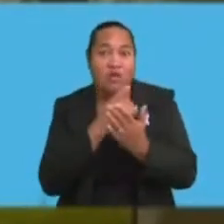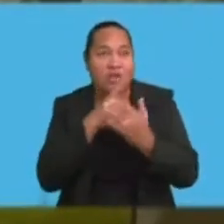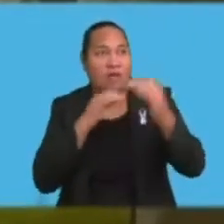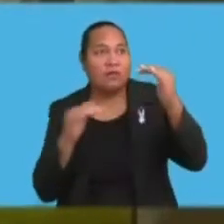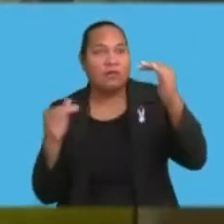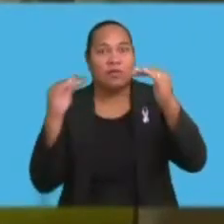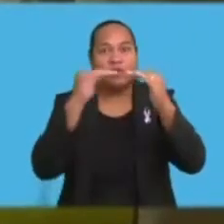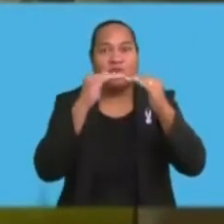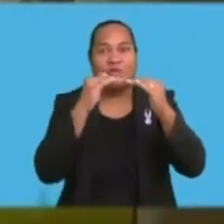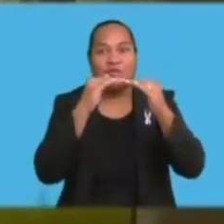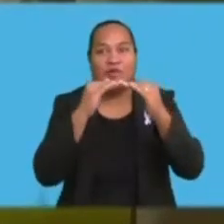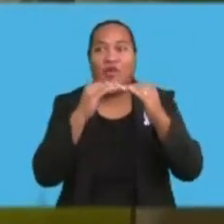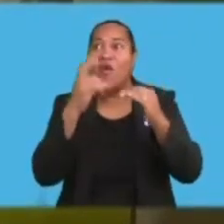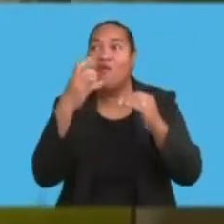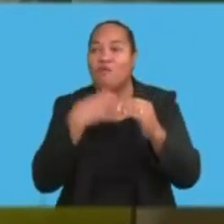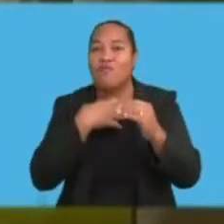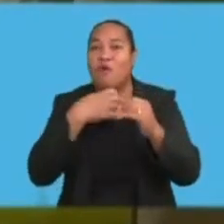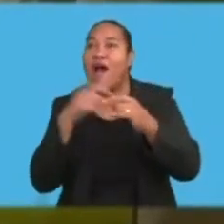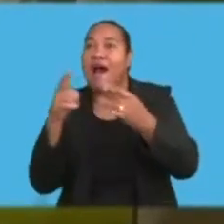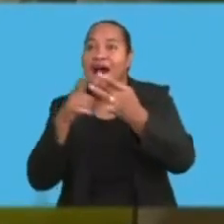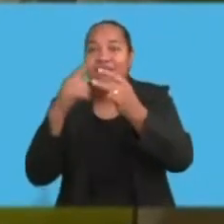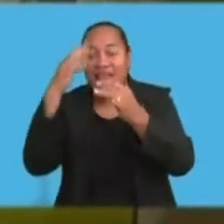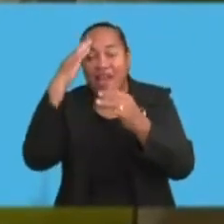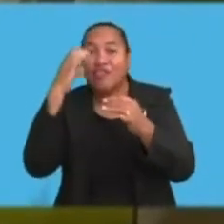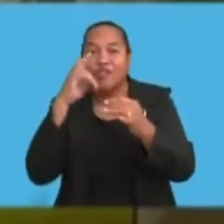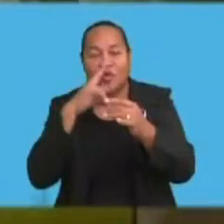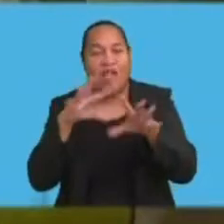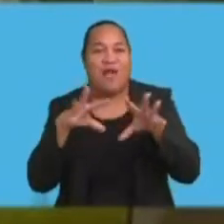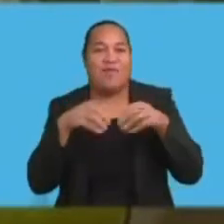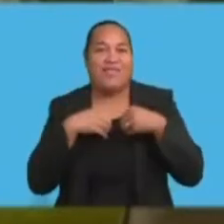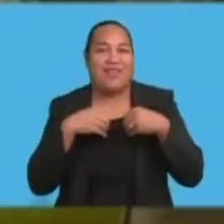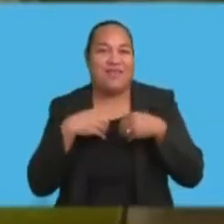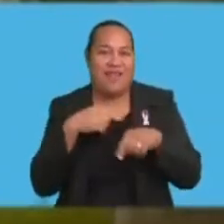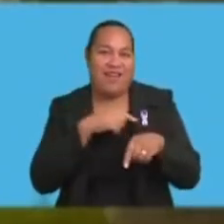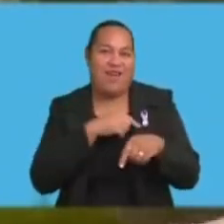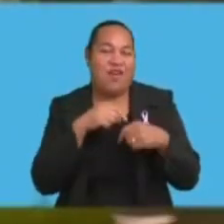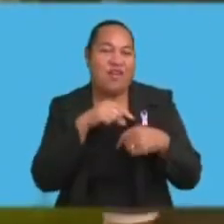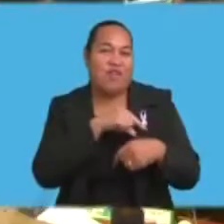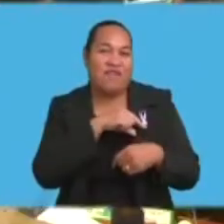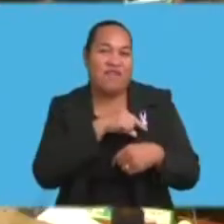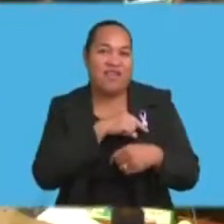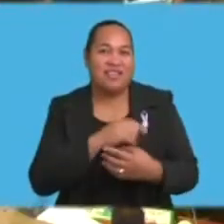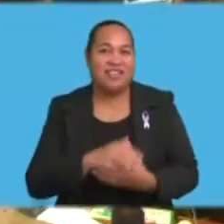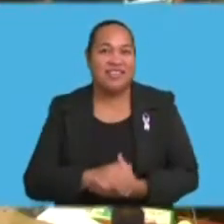further recognition and hopefully further accreditation too. Thank you.